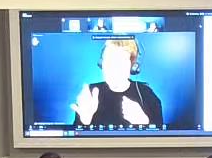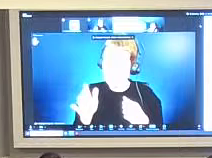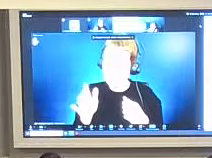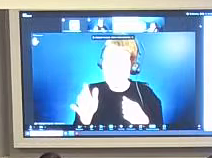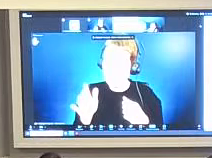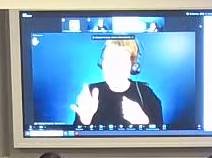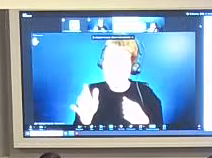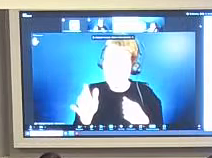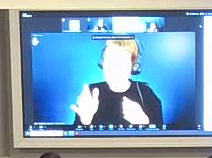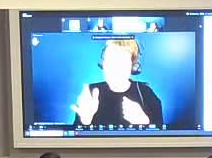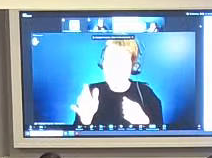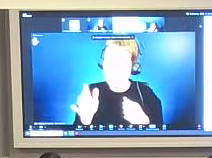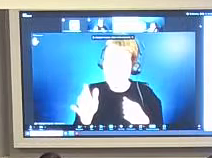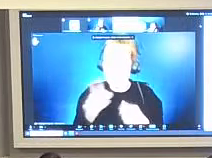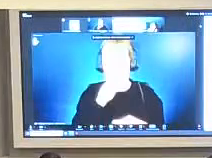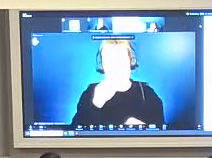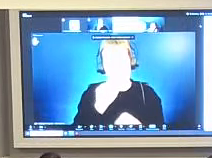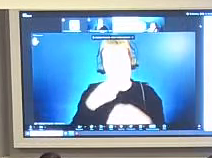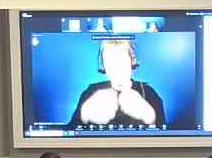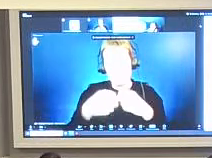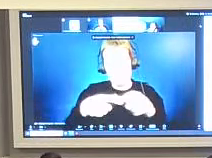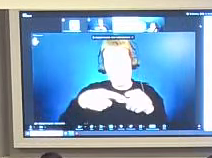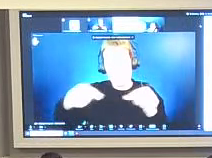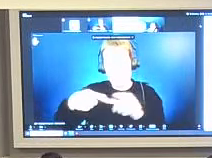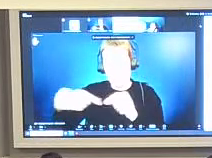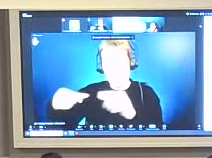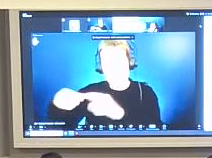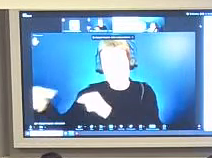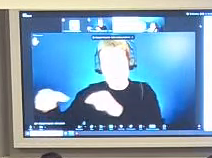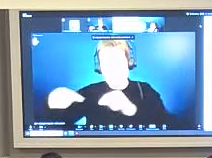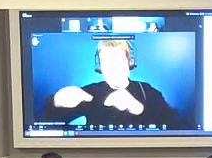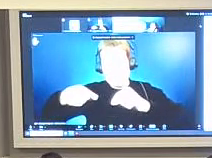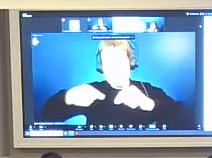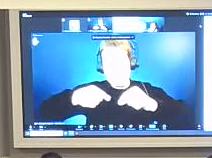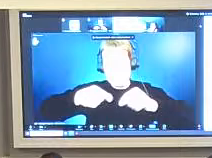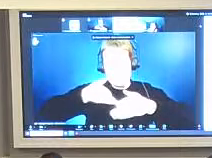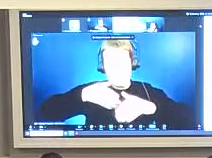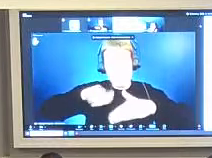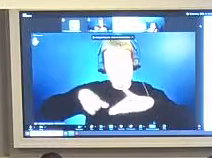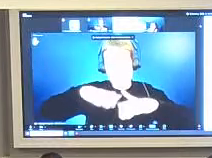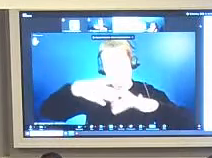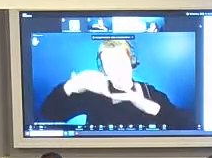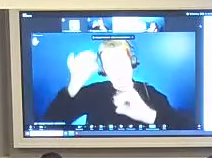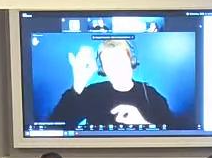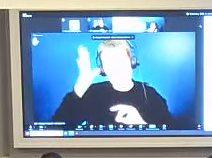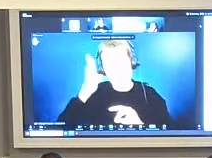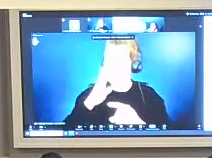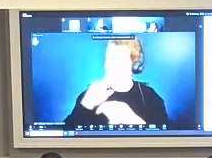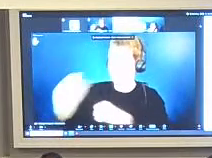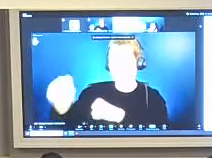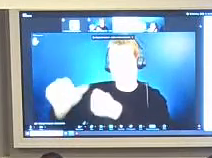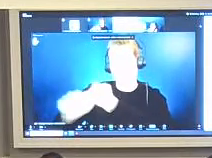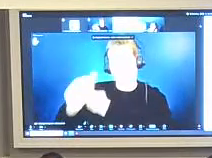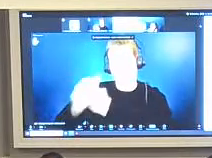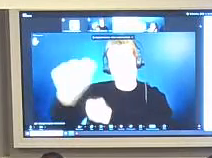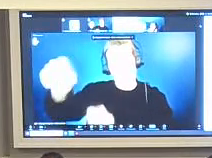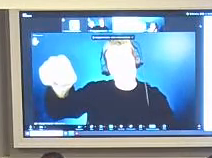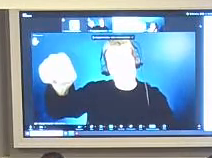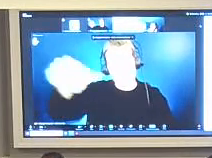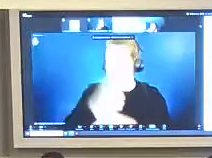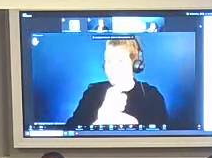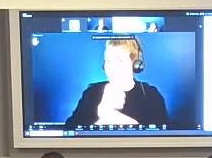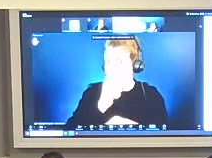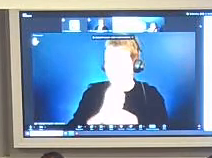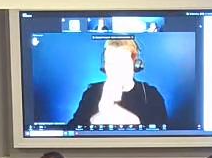bricks were so. Oh, yeah. Yeah, take your life in your hands. Yeah. Gotcha. But I understand. I will